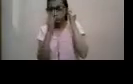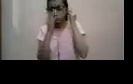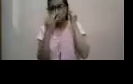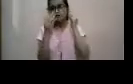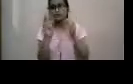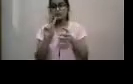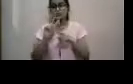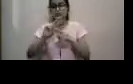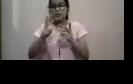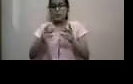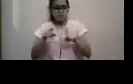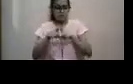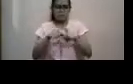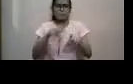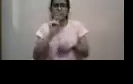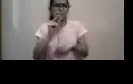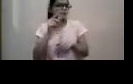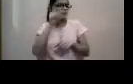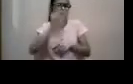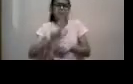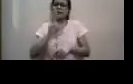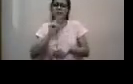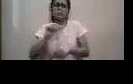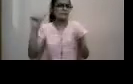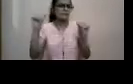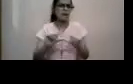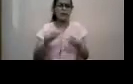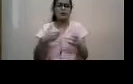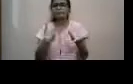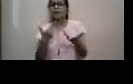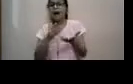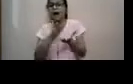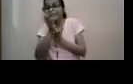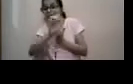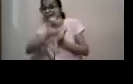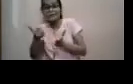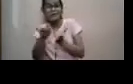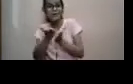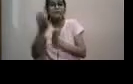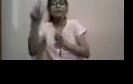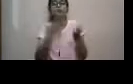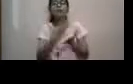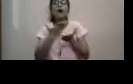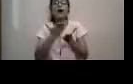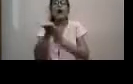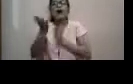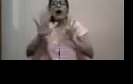degree communicate whether what we do is welcomed or not.